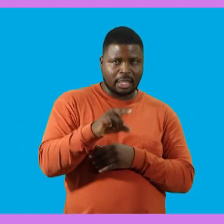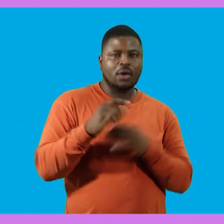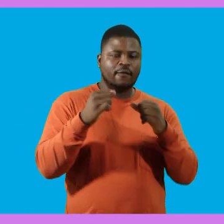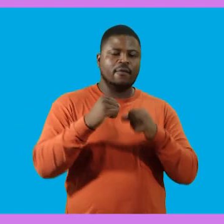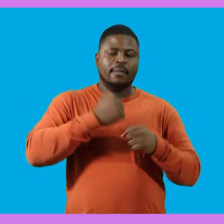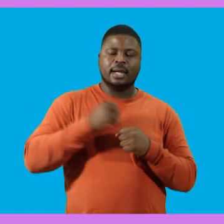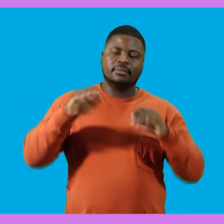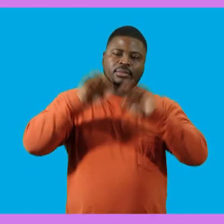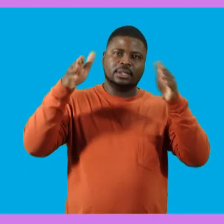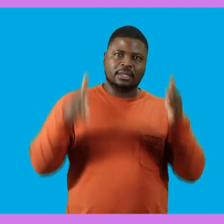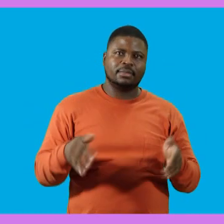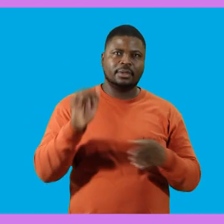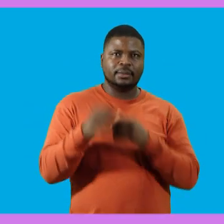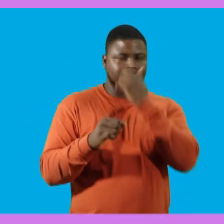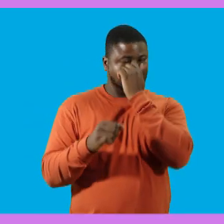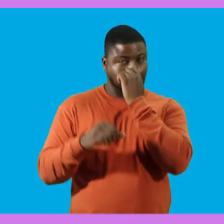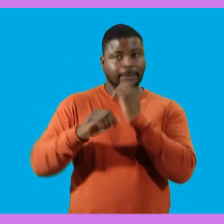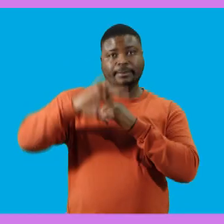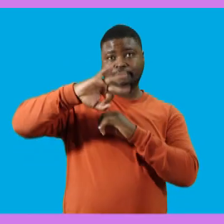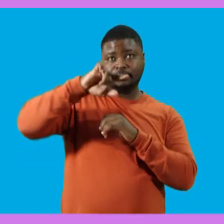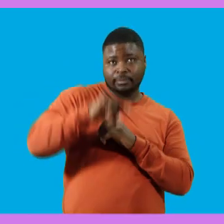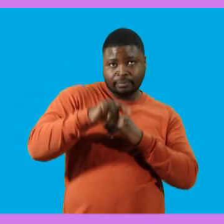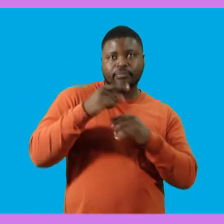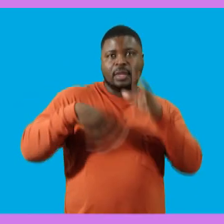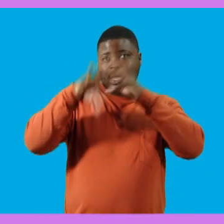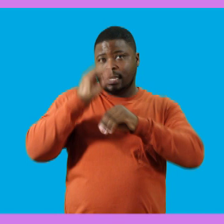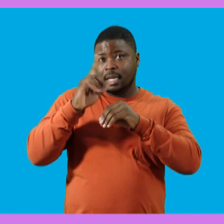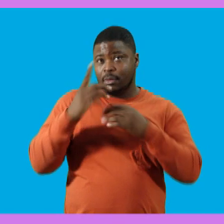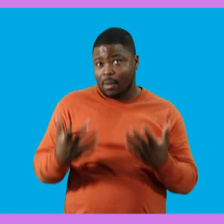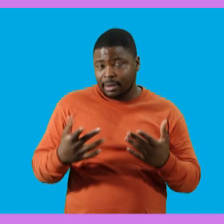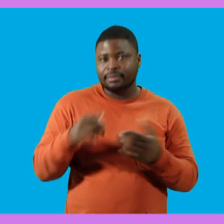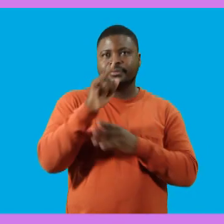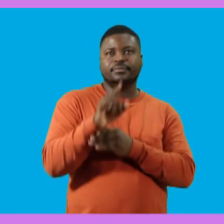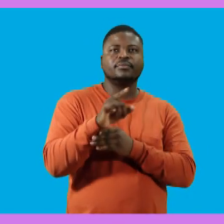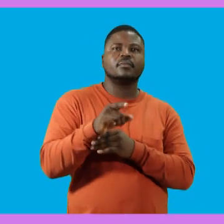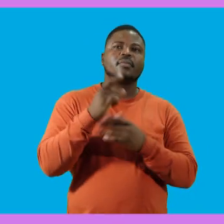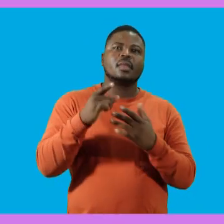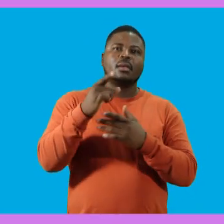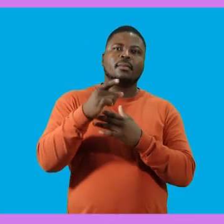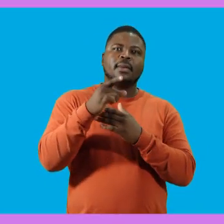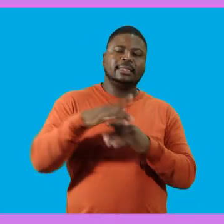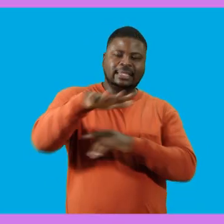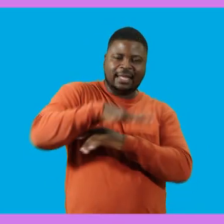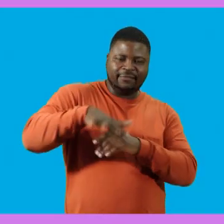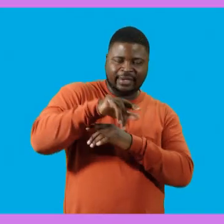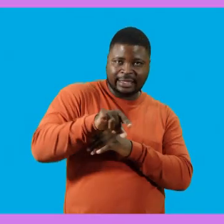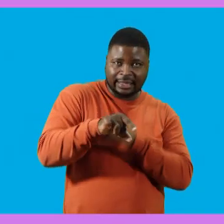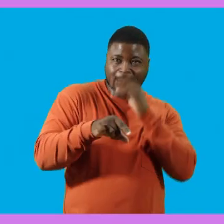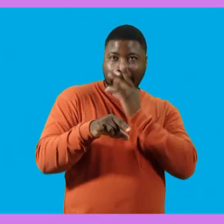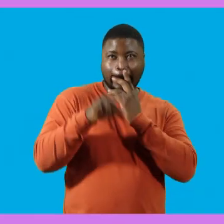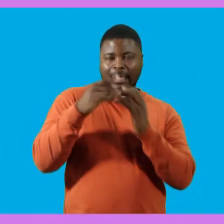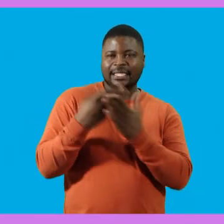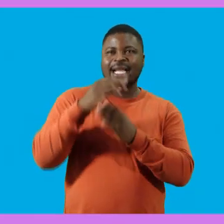takes up space. And then the surface area, the total area of the outside surfaces